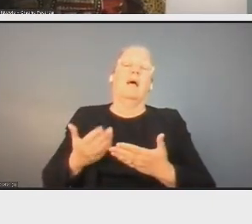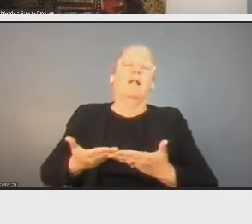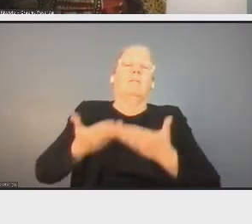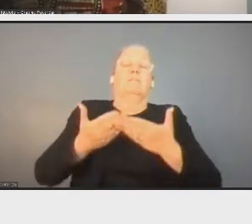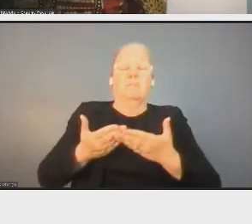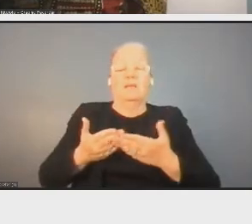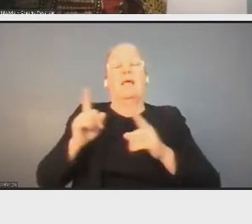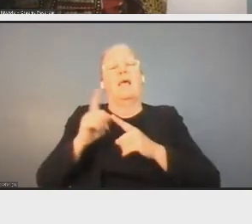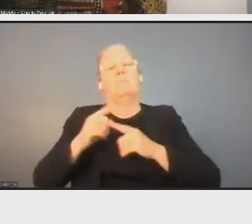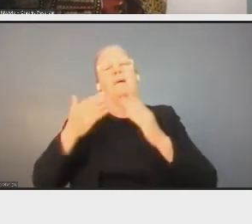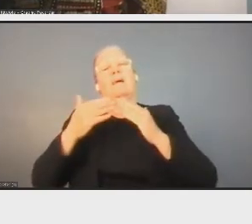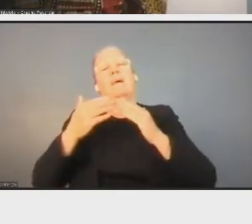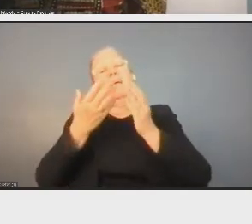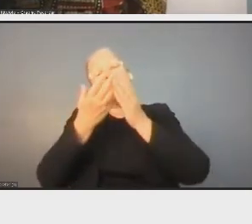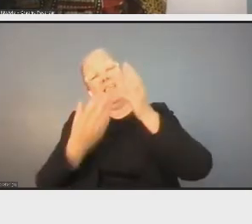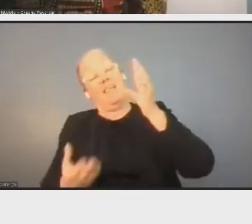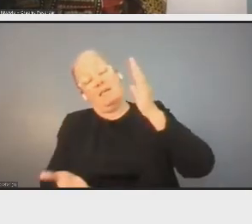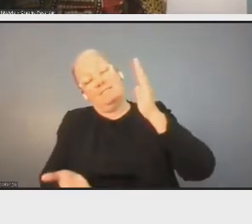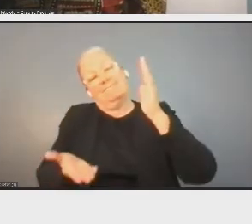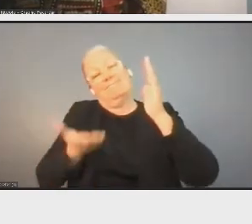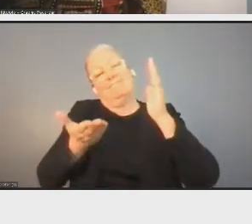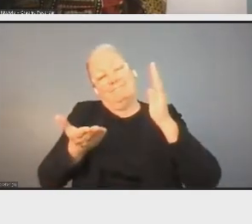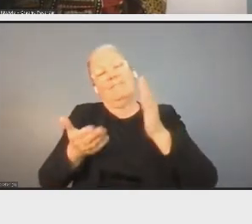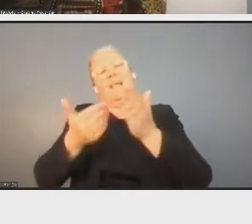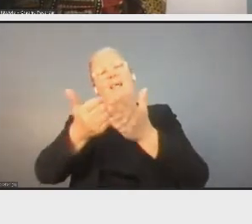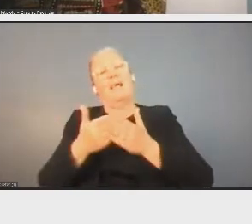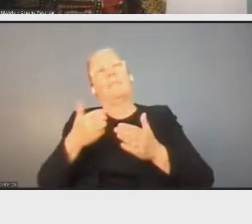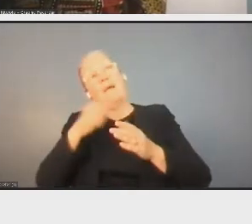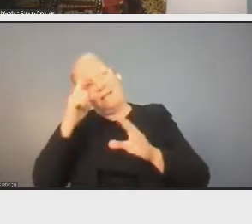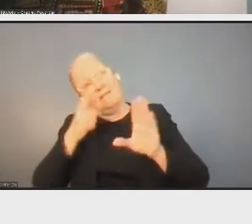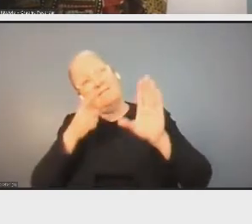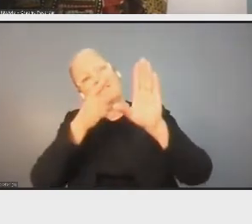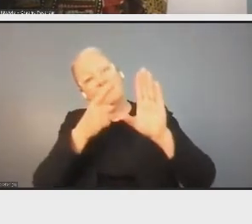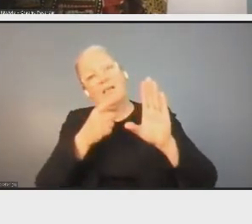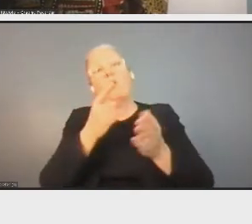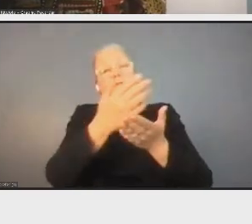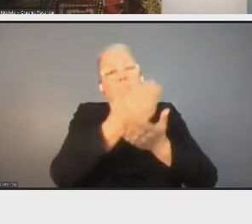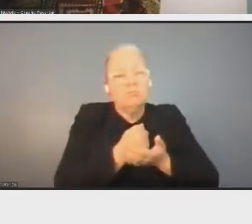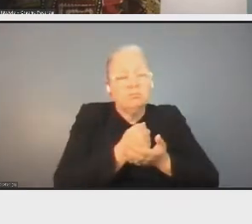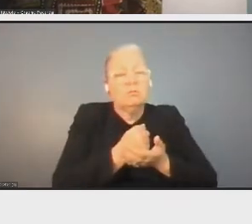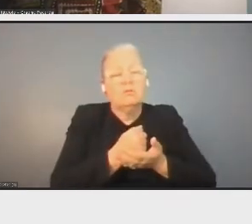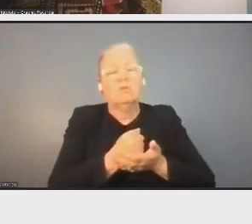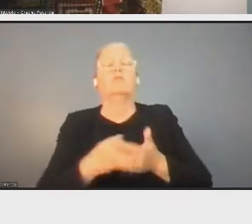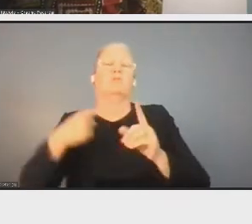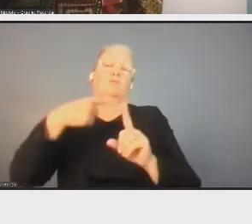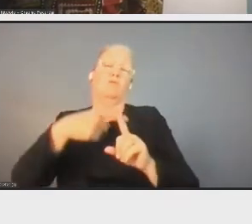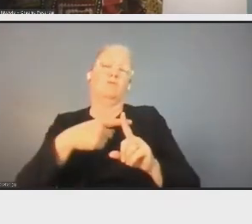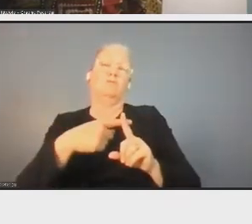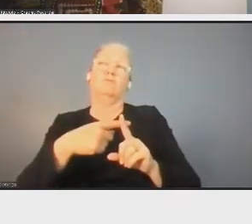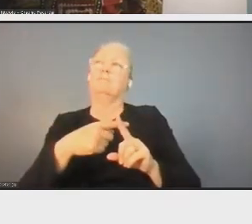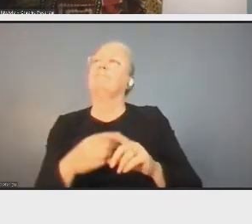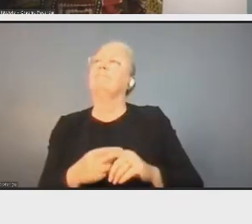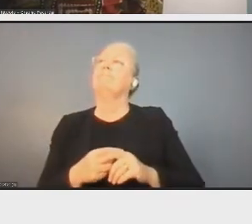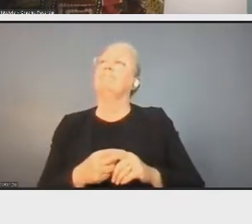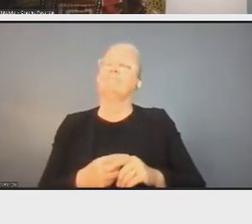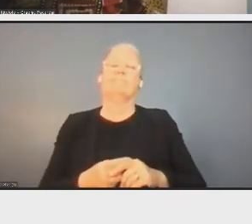able to reach the major targets, not only in terms of conservation, but really true development,